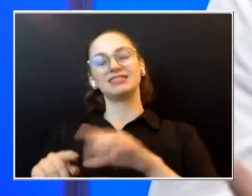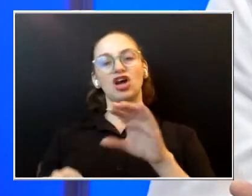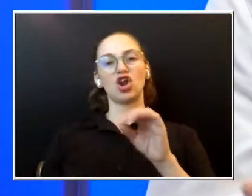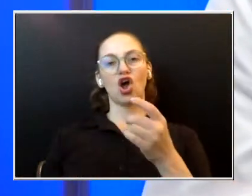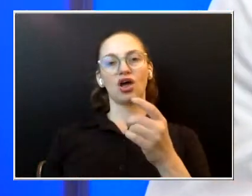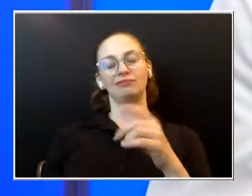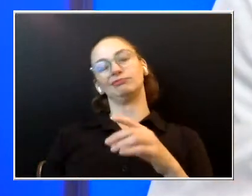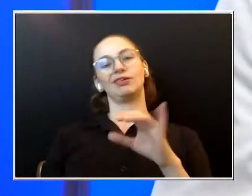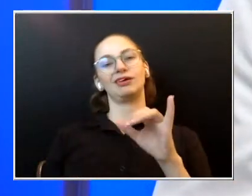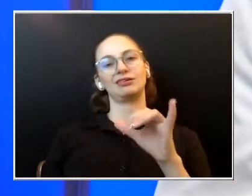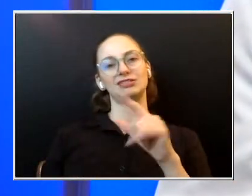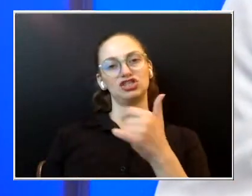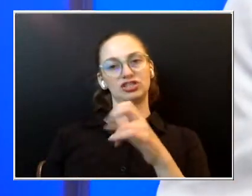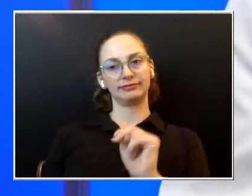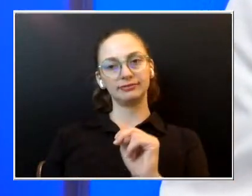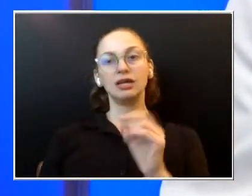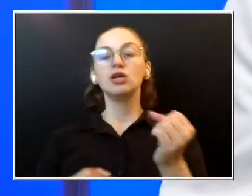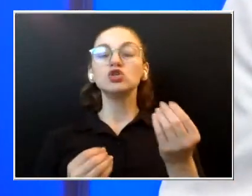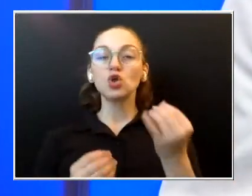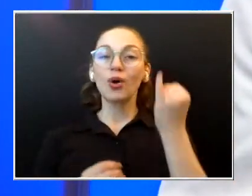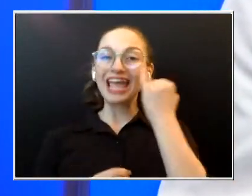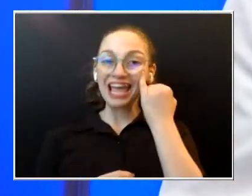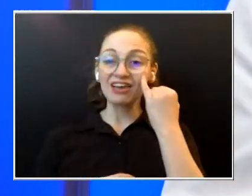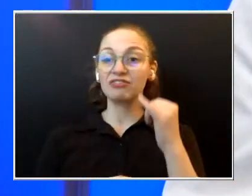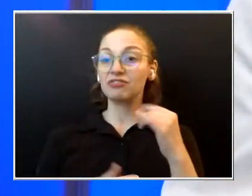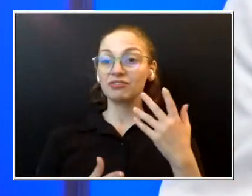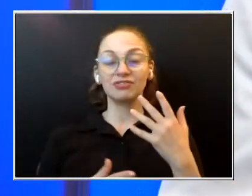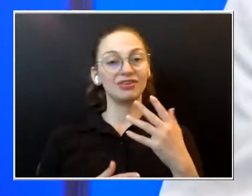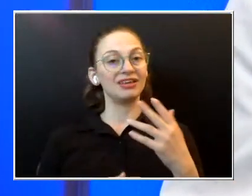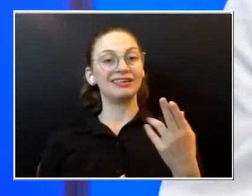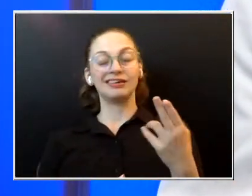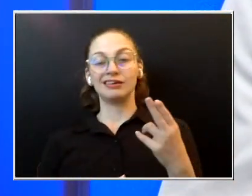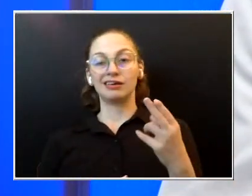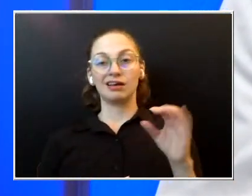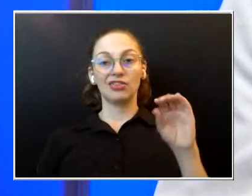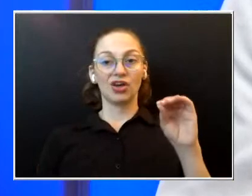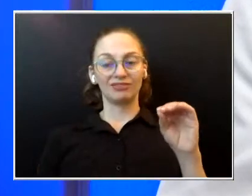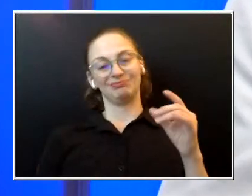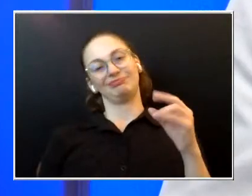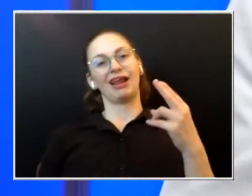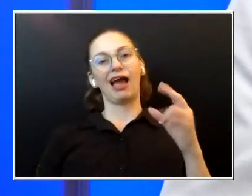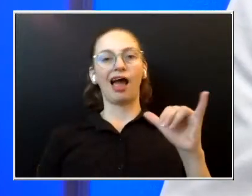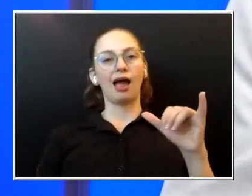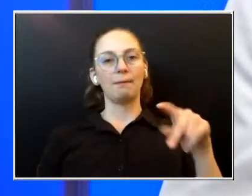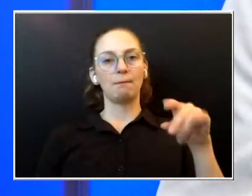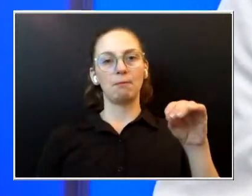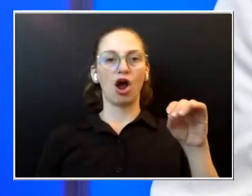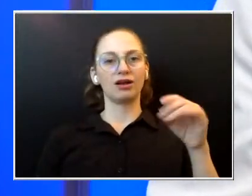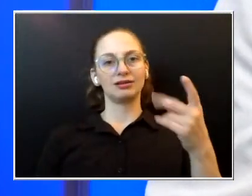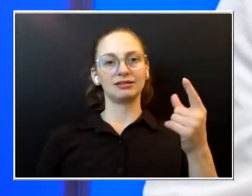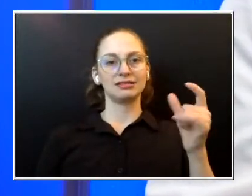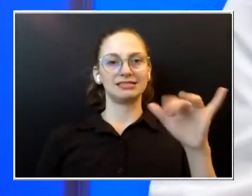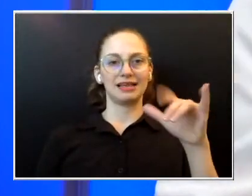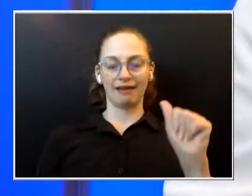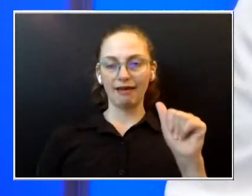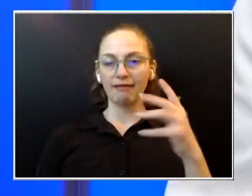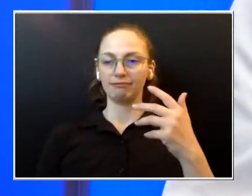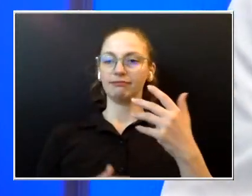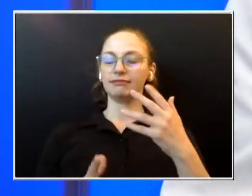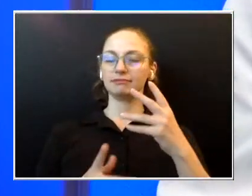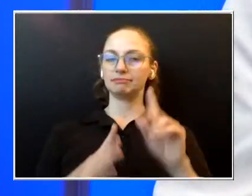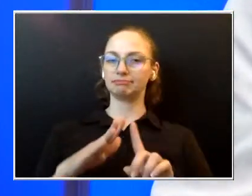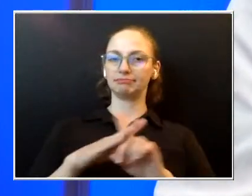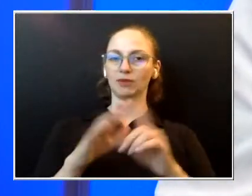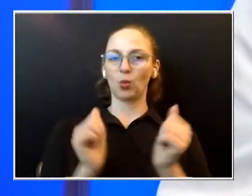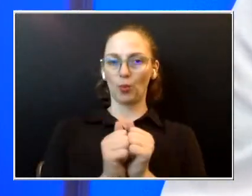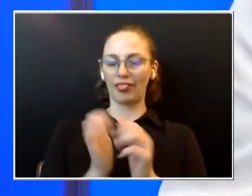That was the principle for using neutron therapy. I don't know if people have seen the picture of Robert Ebert, who was treated for a salivary gland cancer, really severe